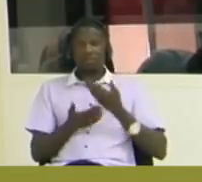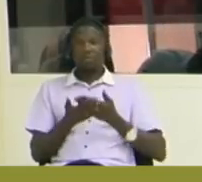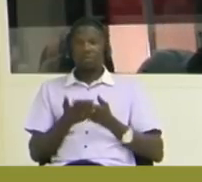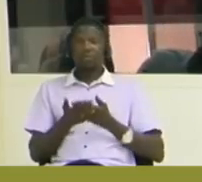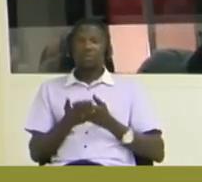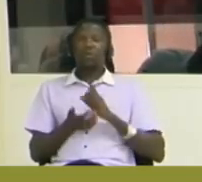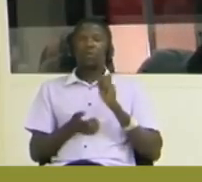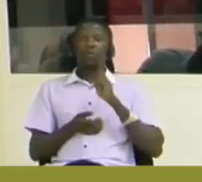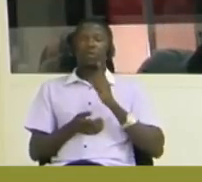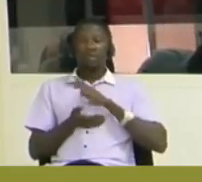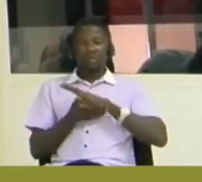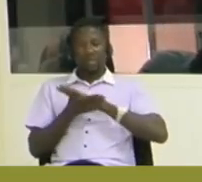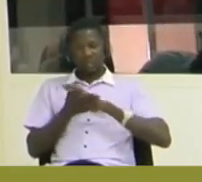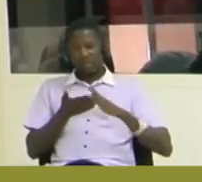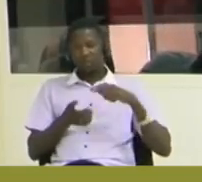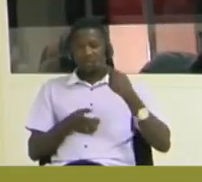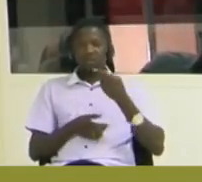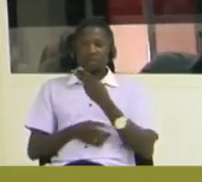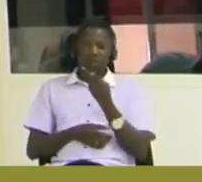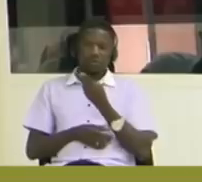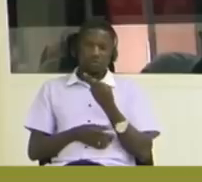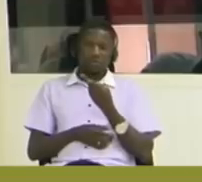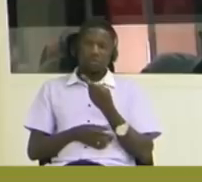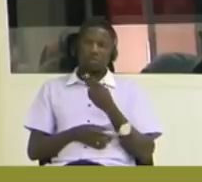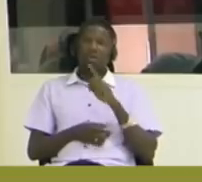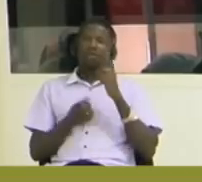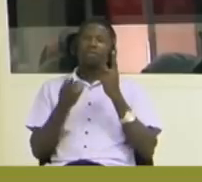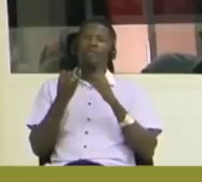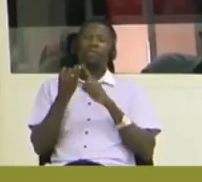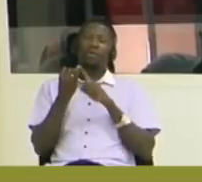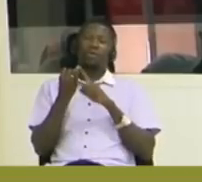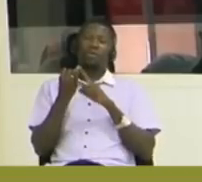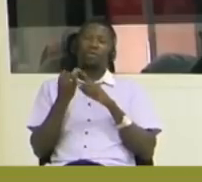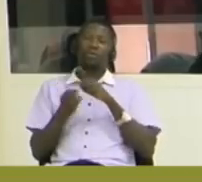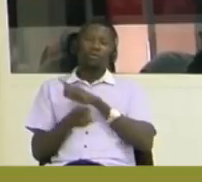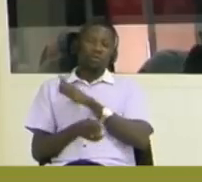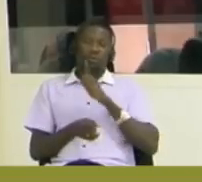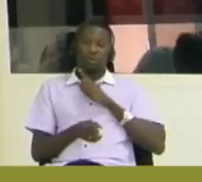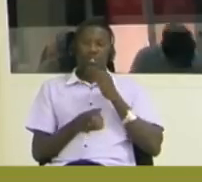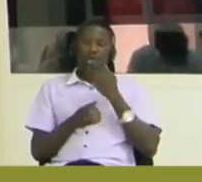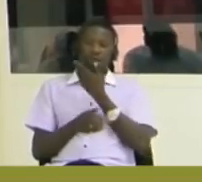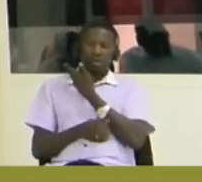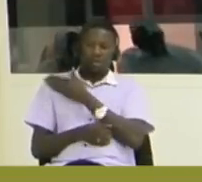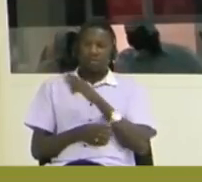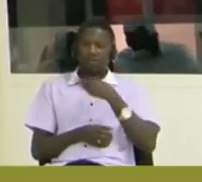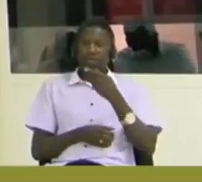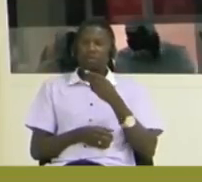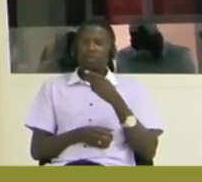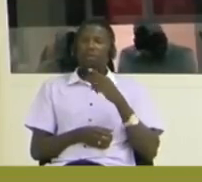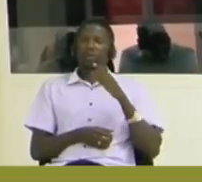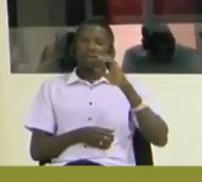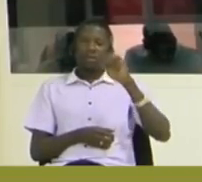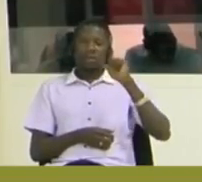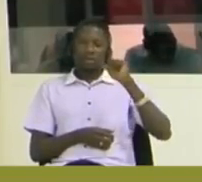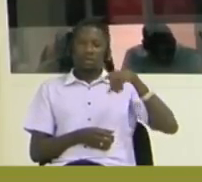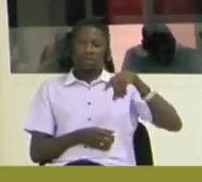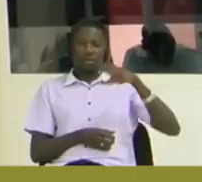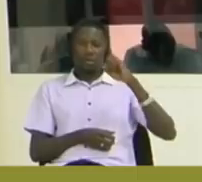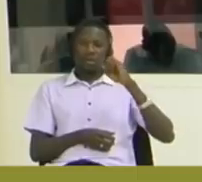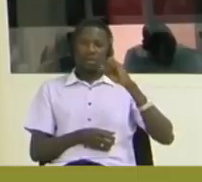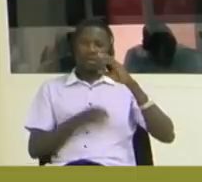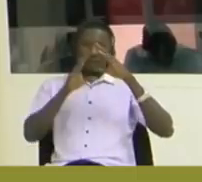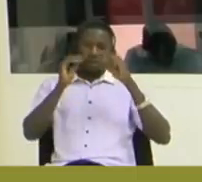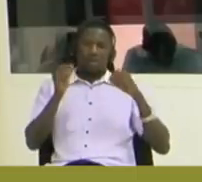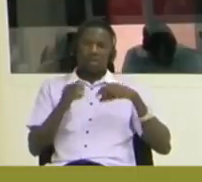What is clear from these two is, firstly, that we left from Cape House. And